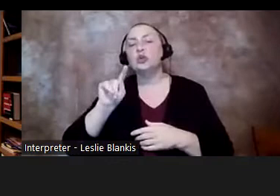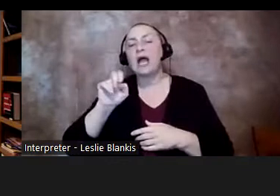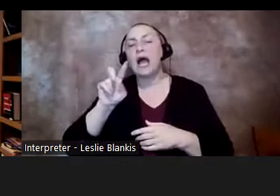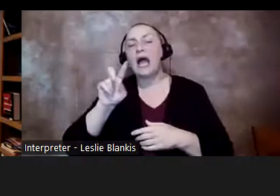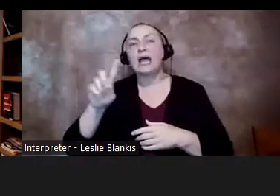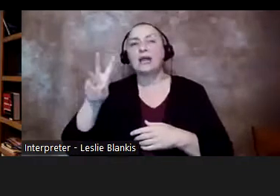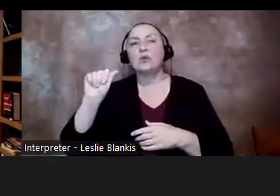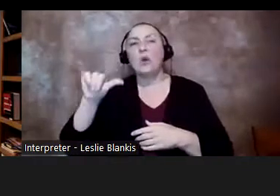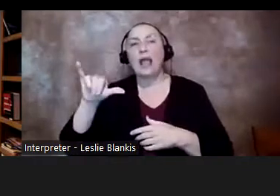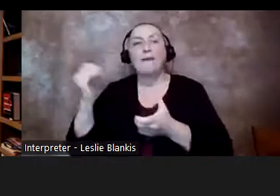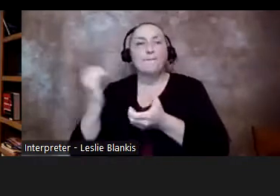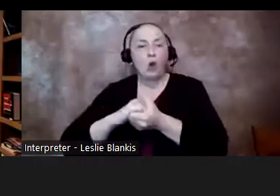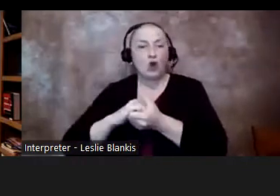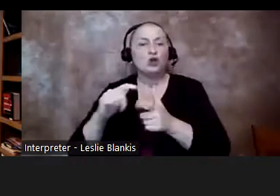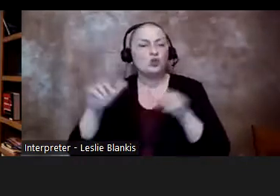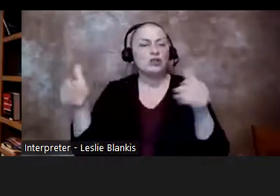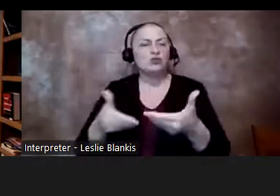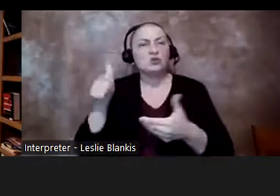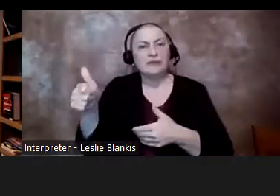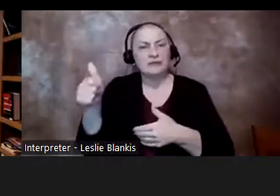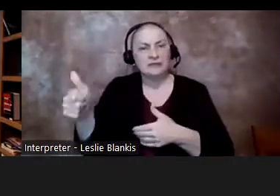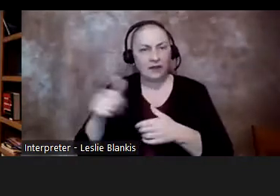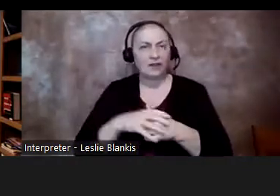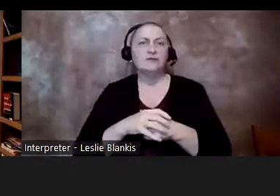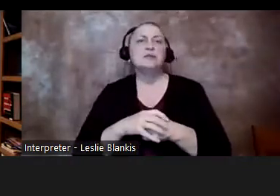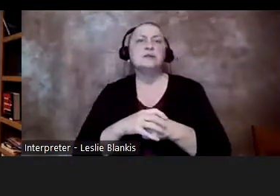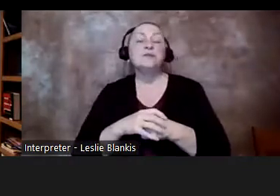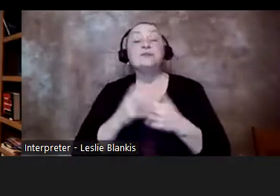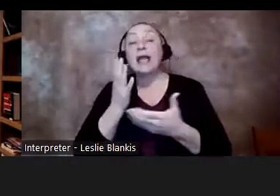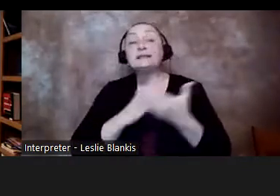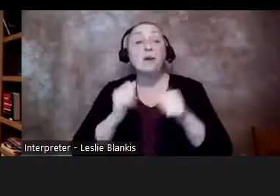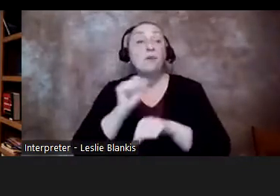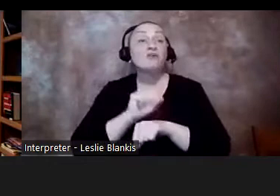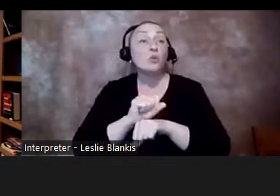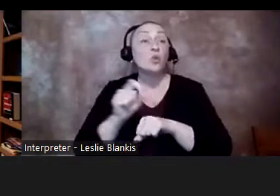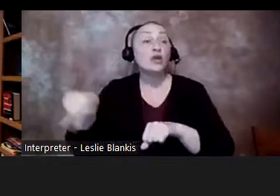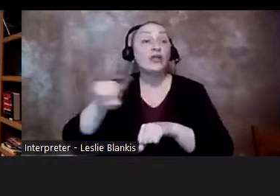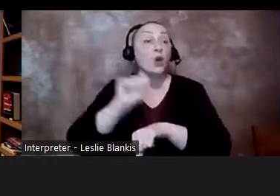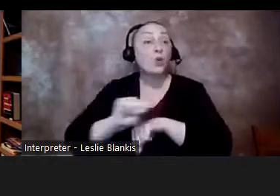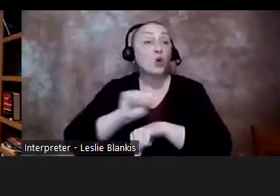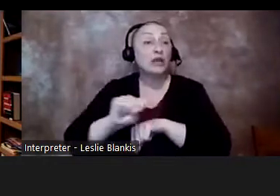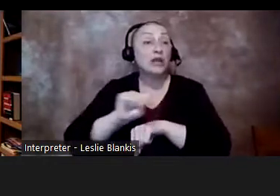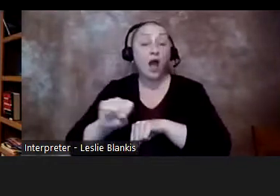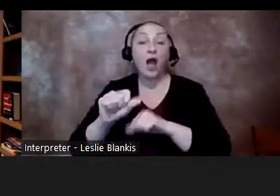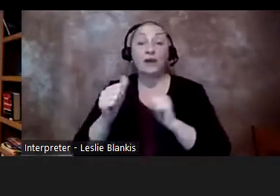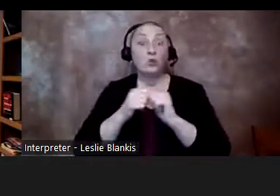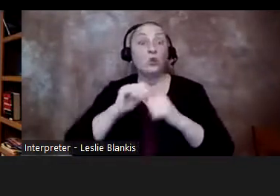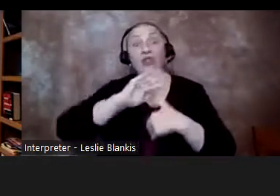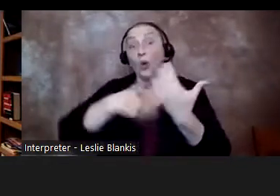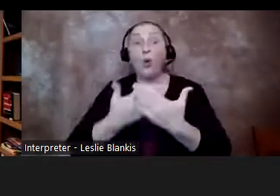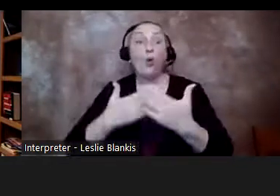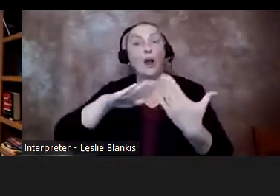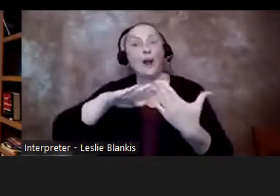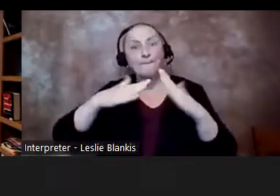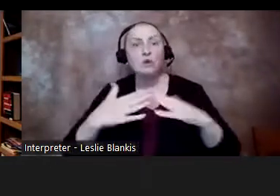to introduce themselves, and then also some of the work that they're working on and with this whole community